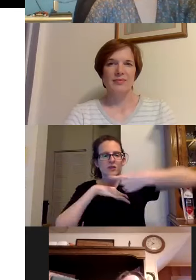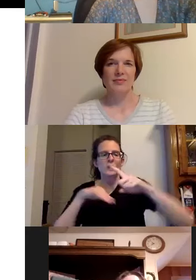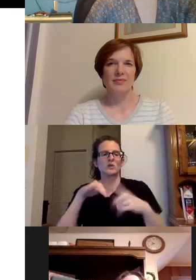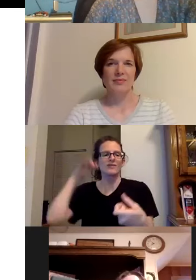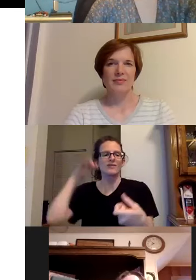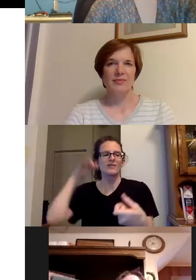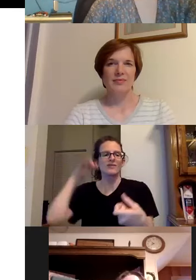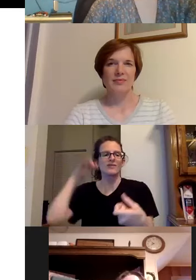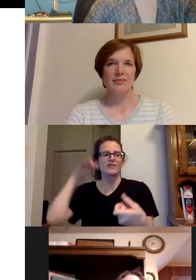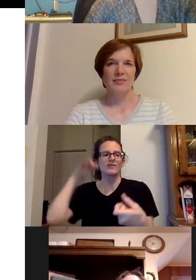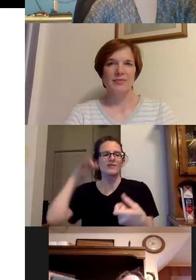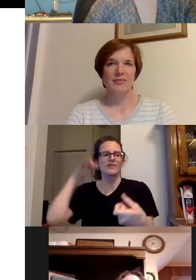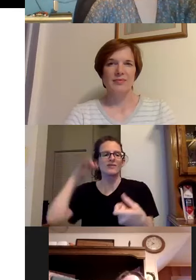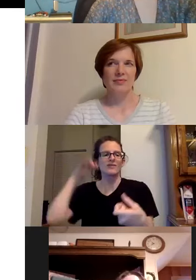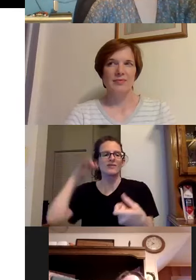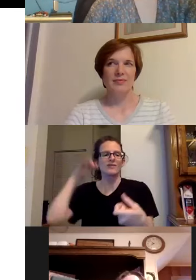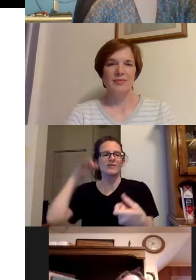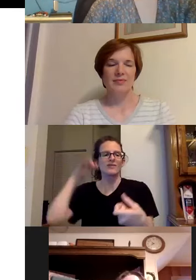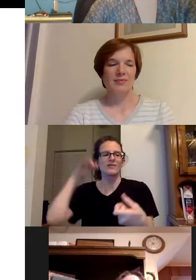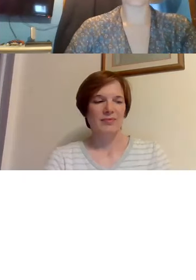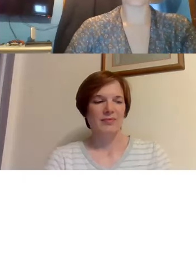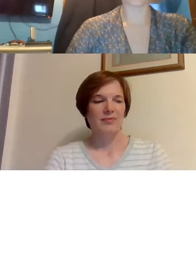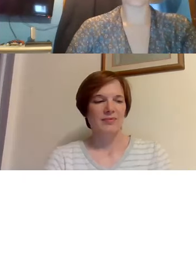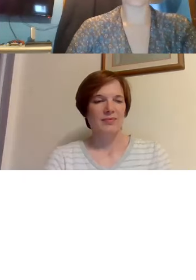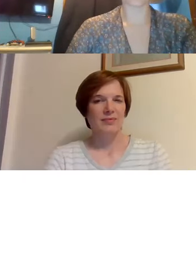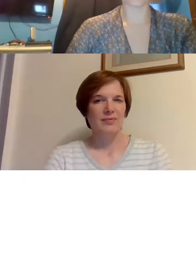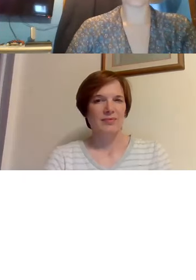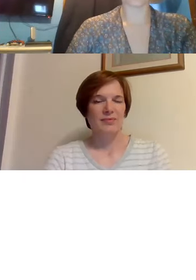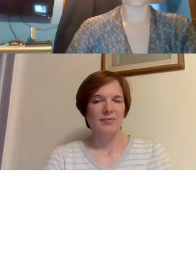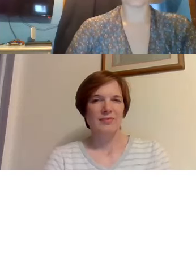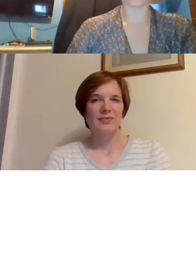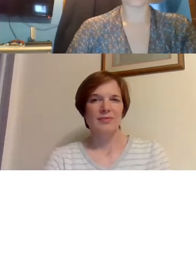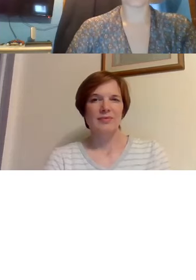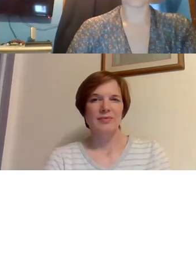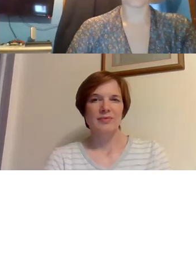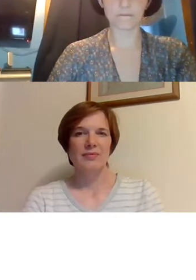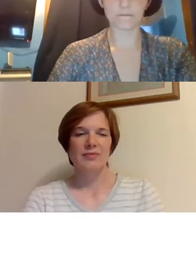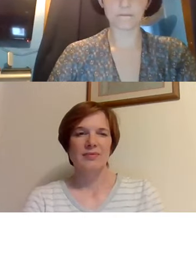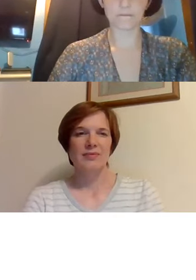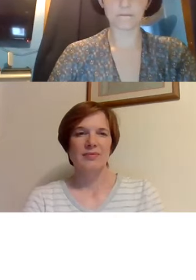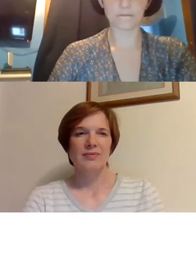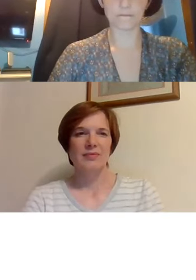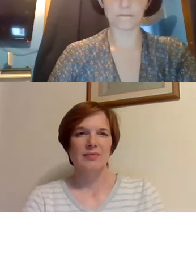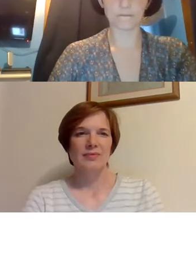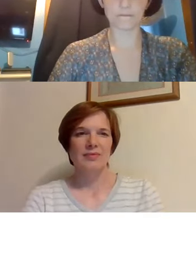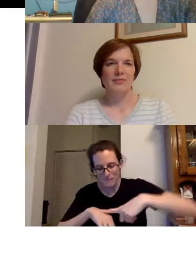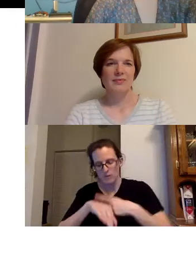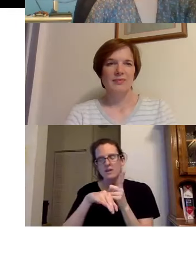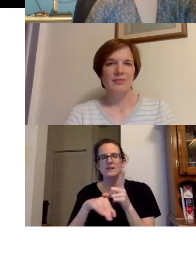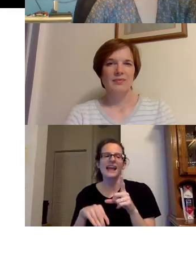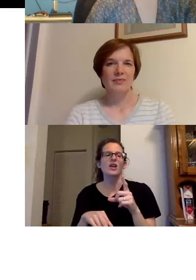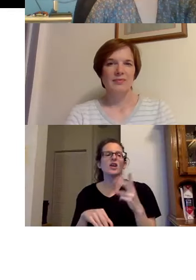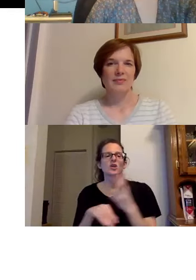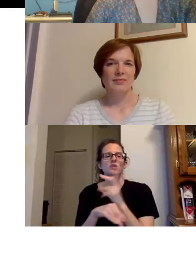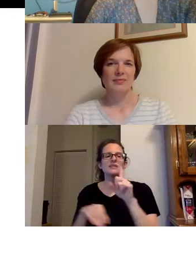very similar to how an electric switch or a circuit works. So the technique can be applied to various reflex points on